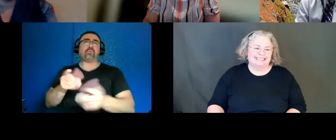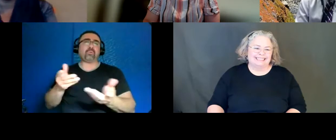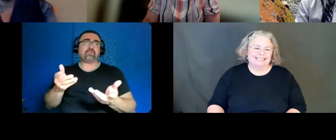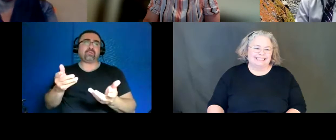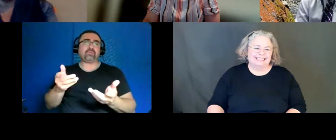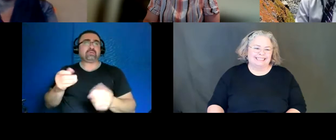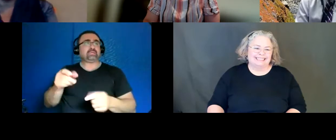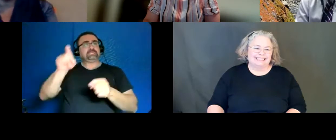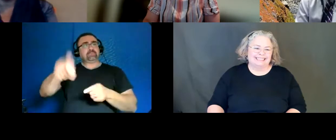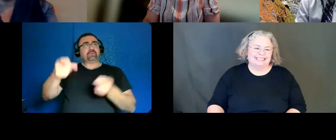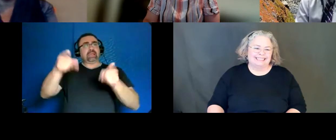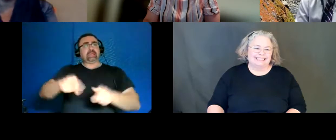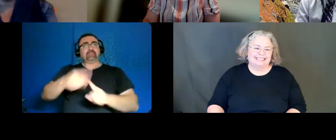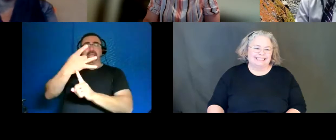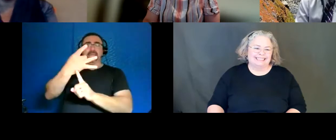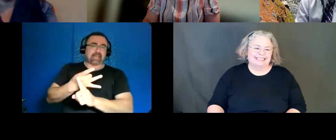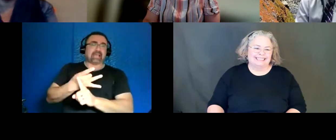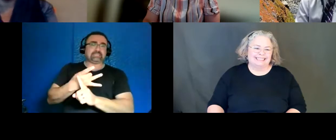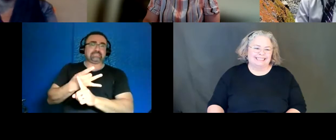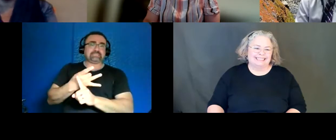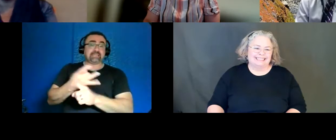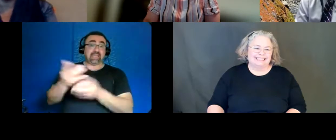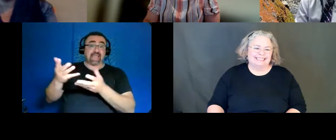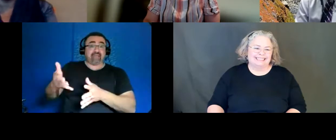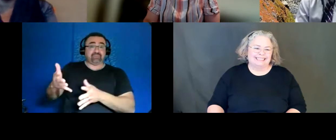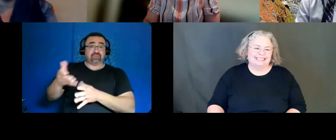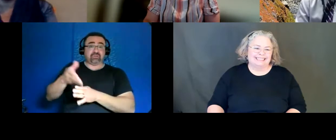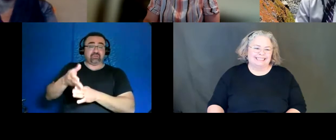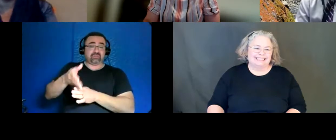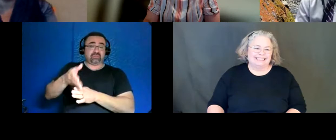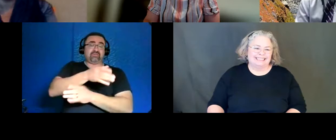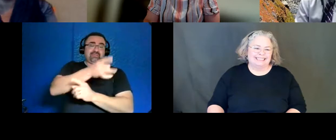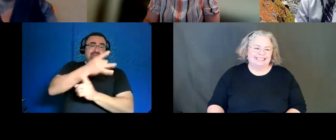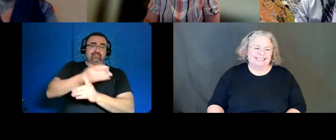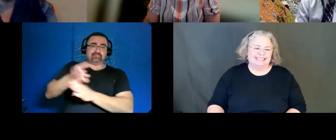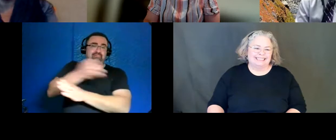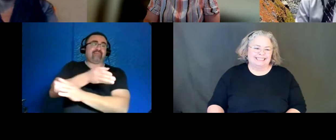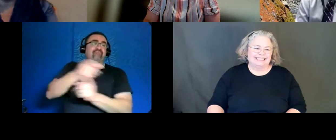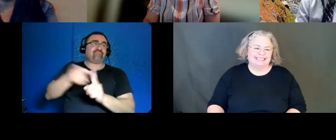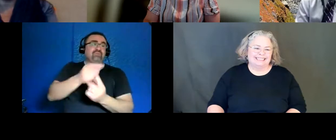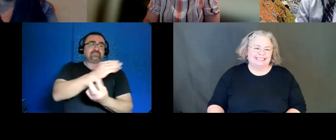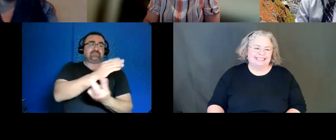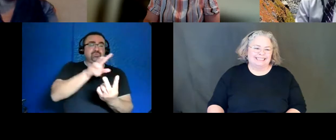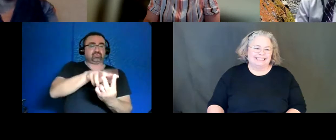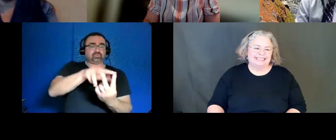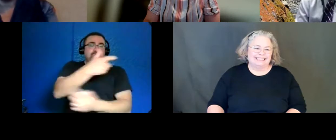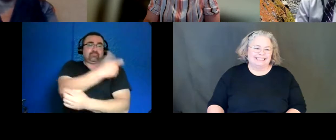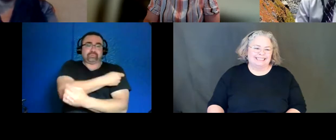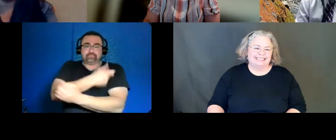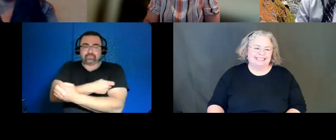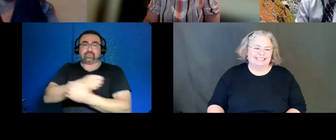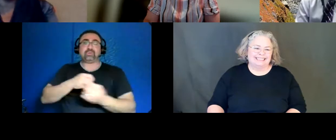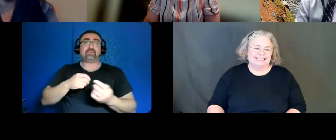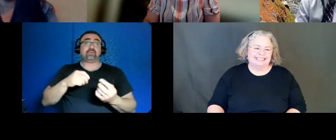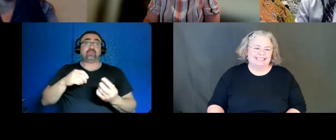to occur 8 months after you finished your first series. So those who got it first